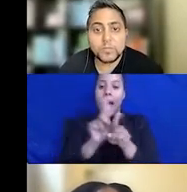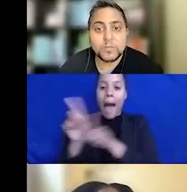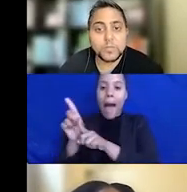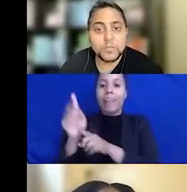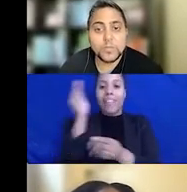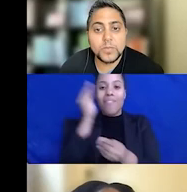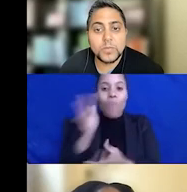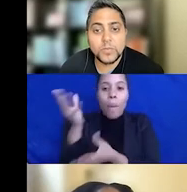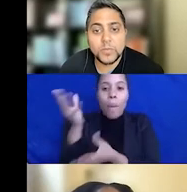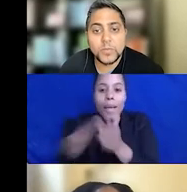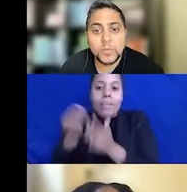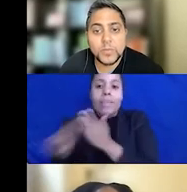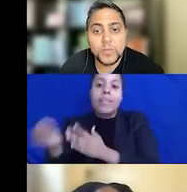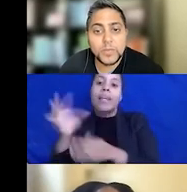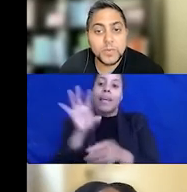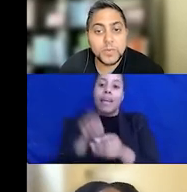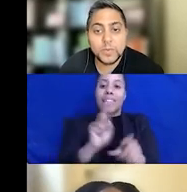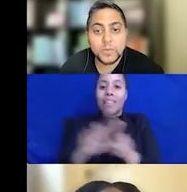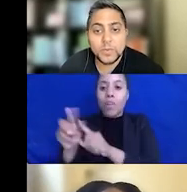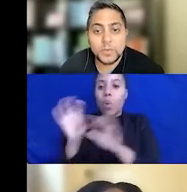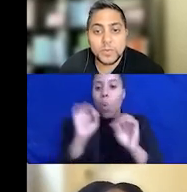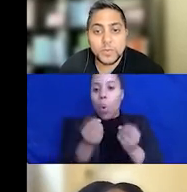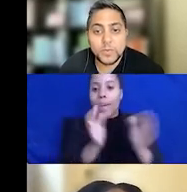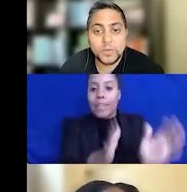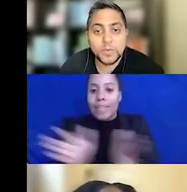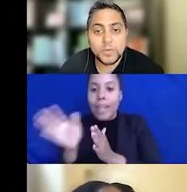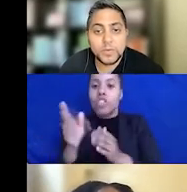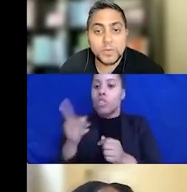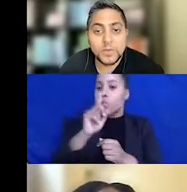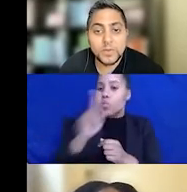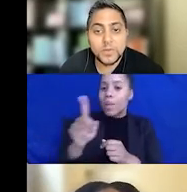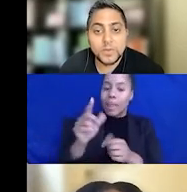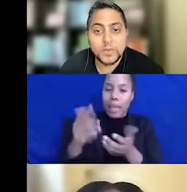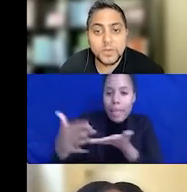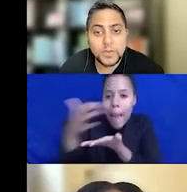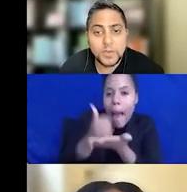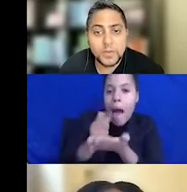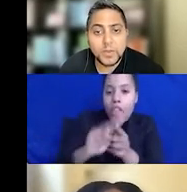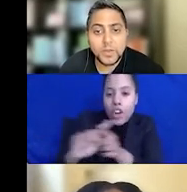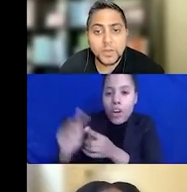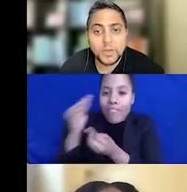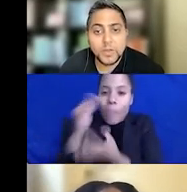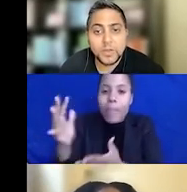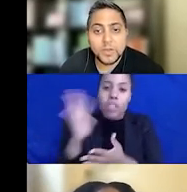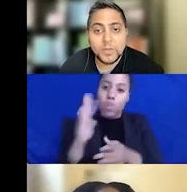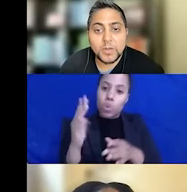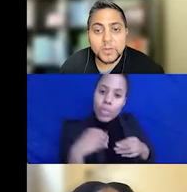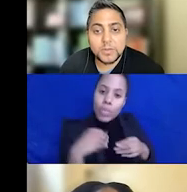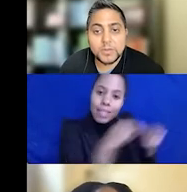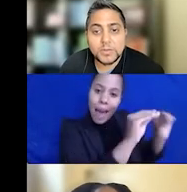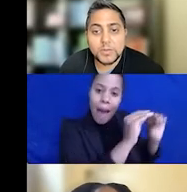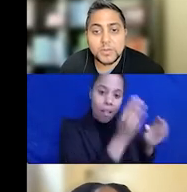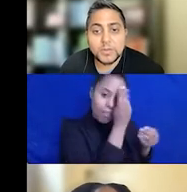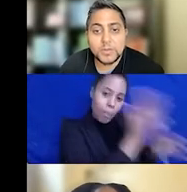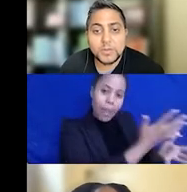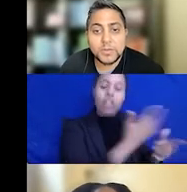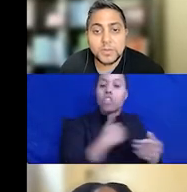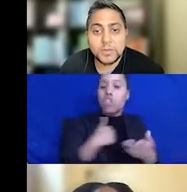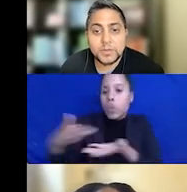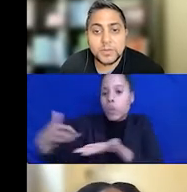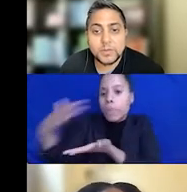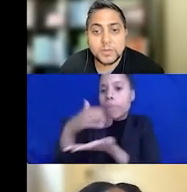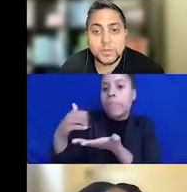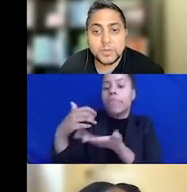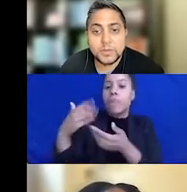different organizations to gather information, to sow discord and distrust between activists. You know, we